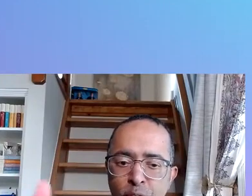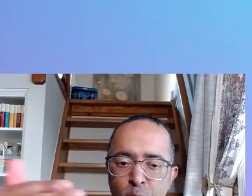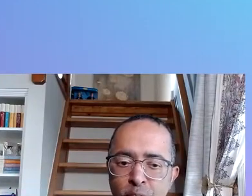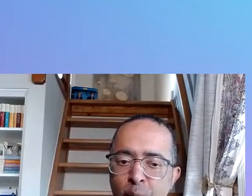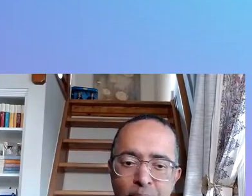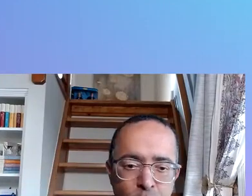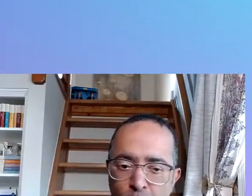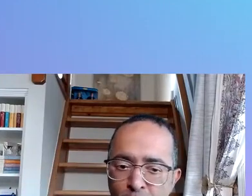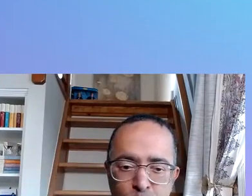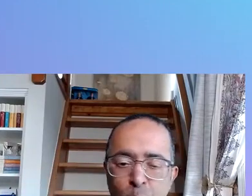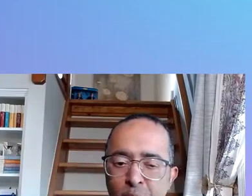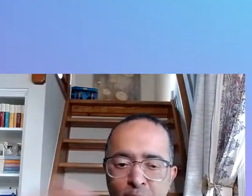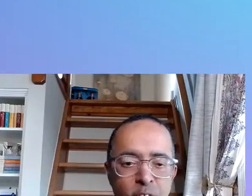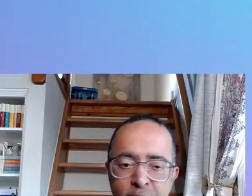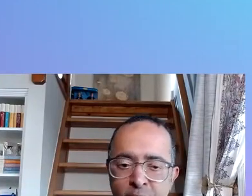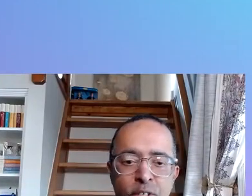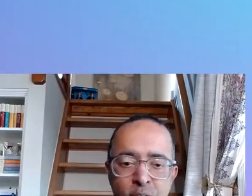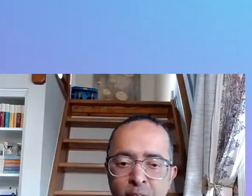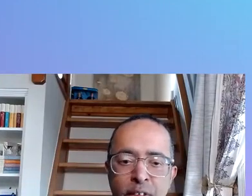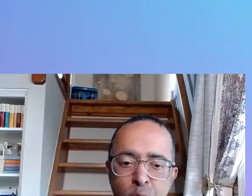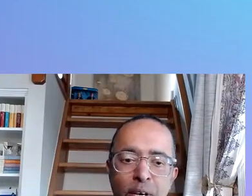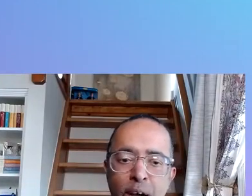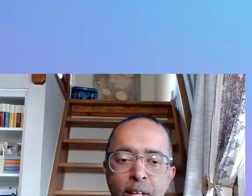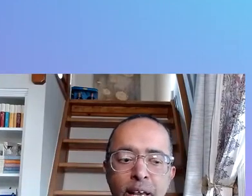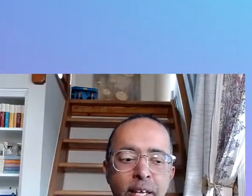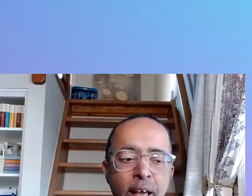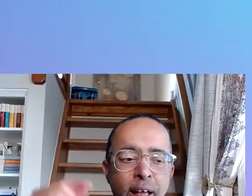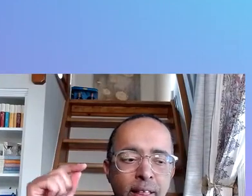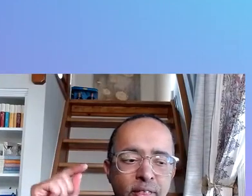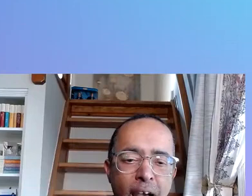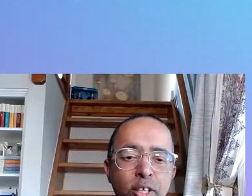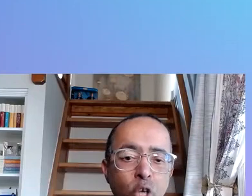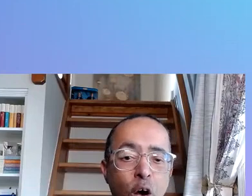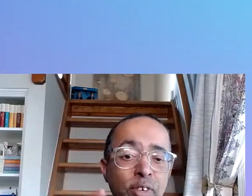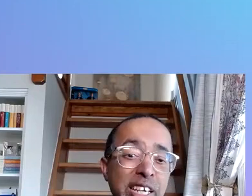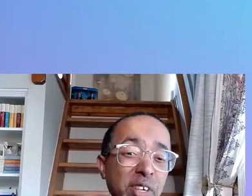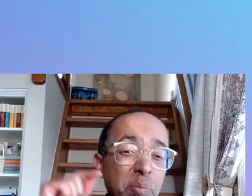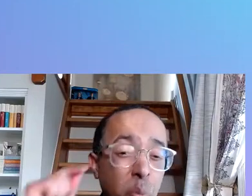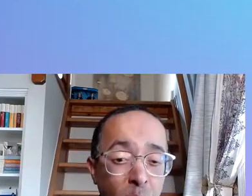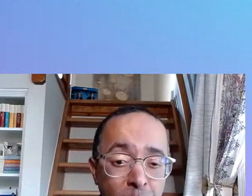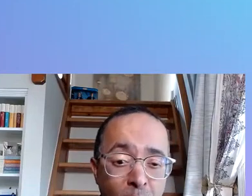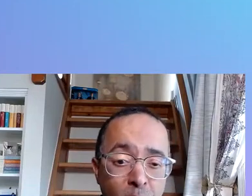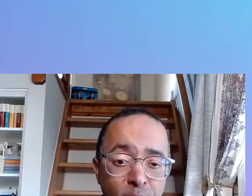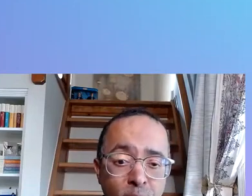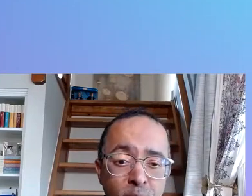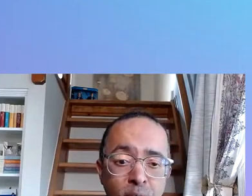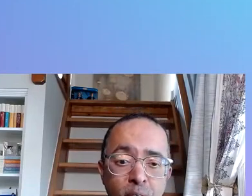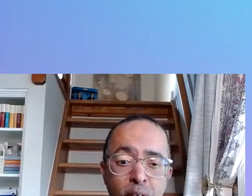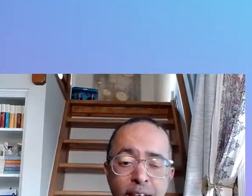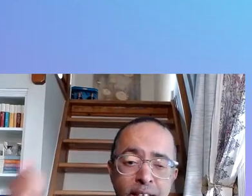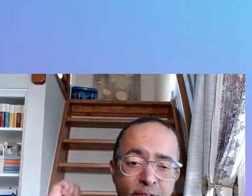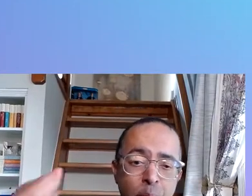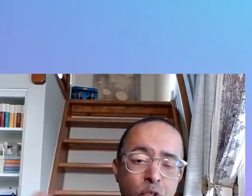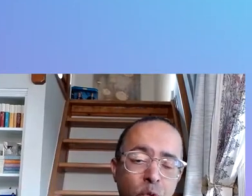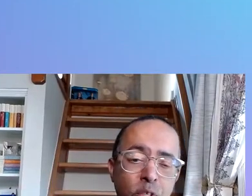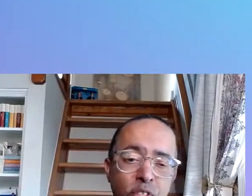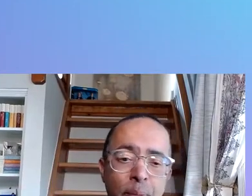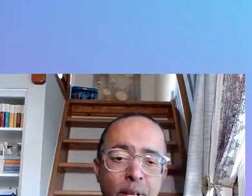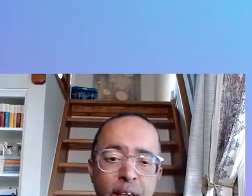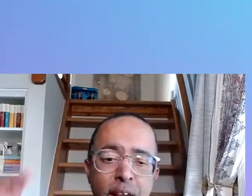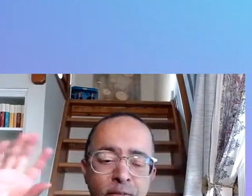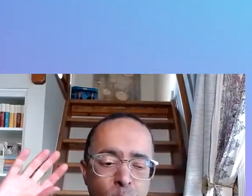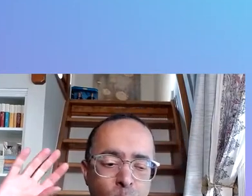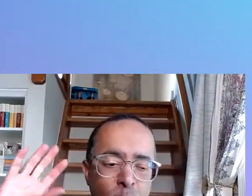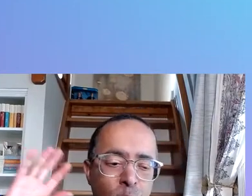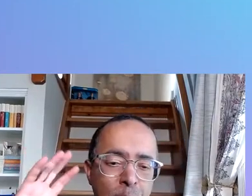frustrated with your company's software or whatever it is that you want to highlight, that is often even more powerful. Like in that pharmaceutical